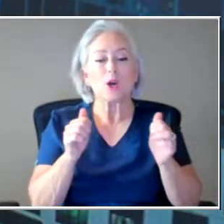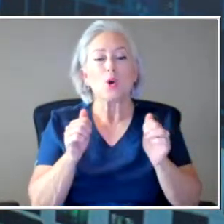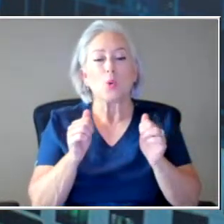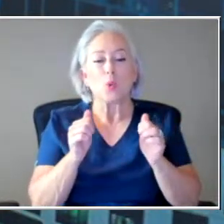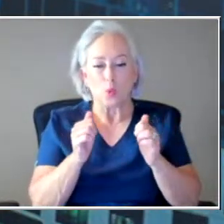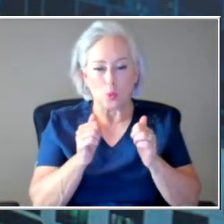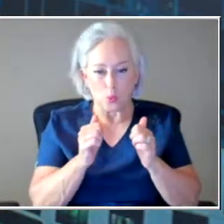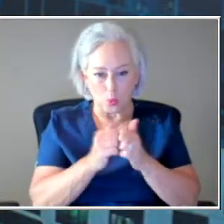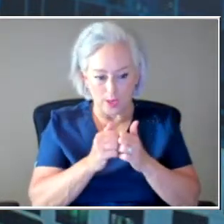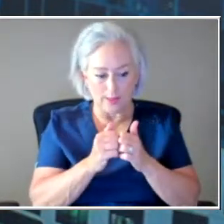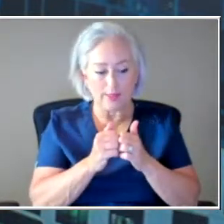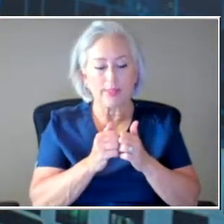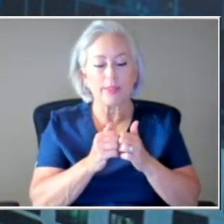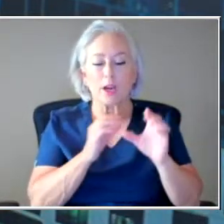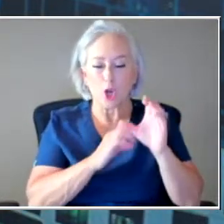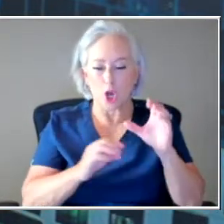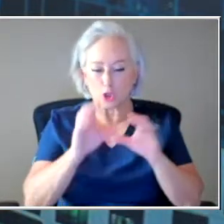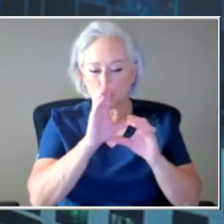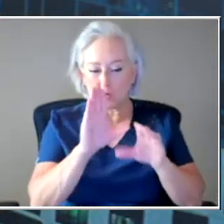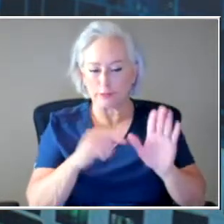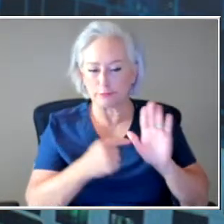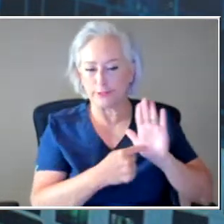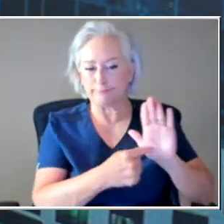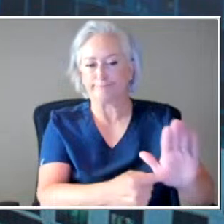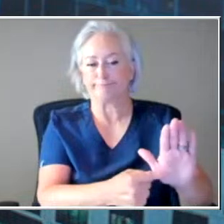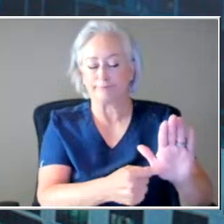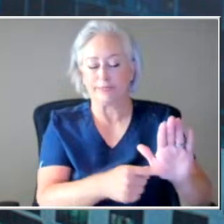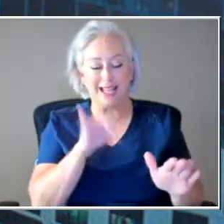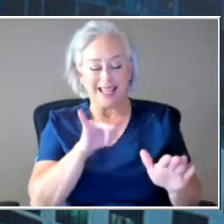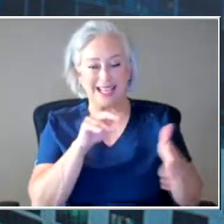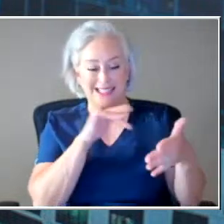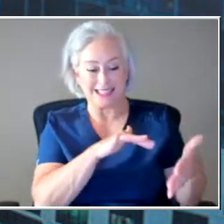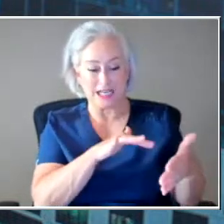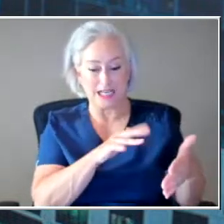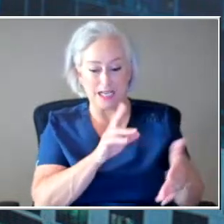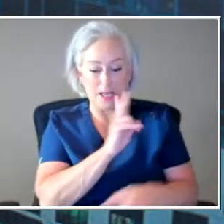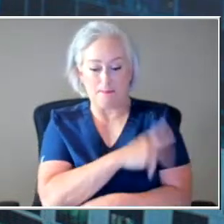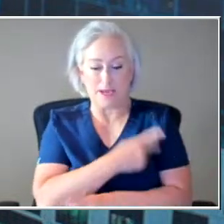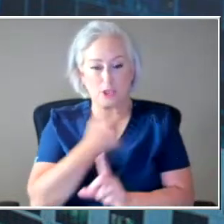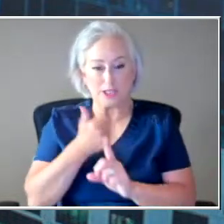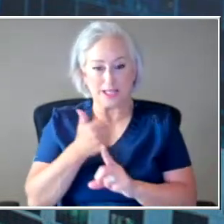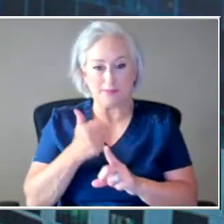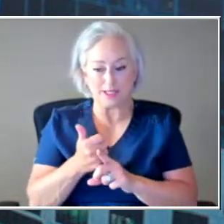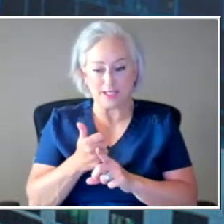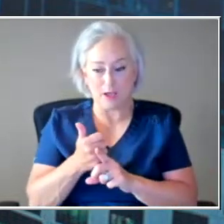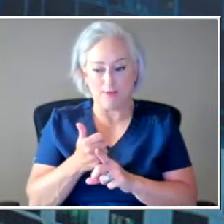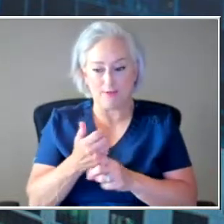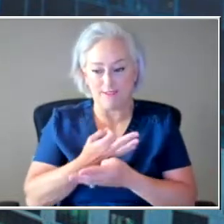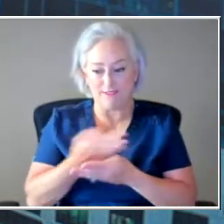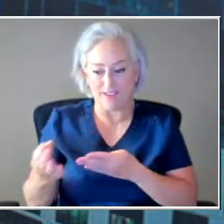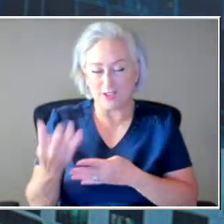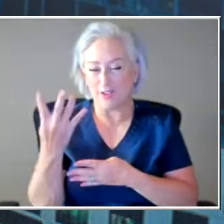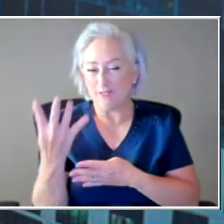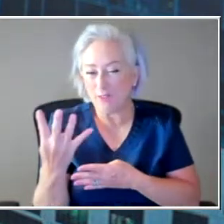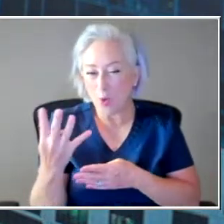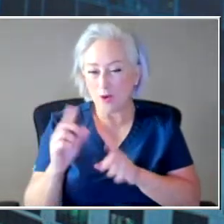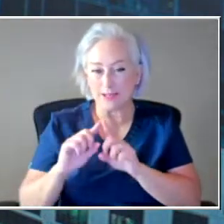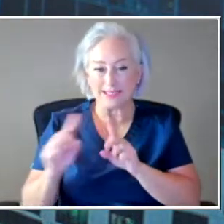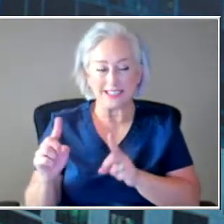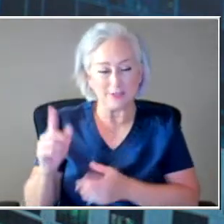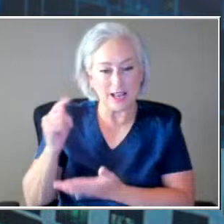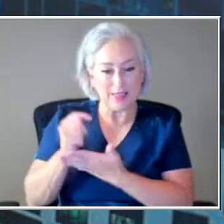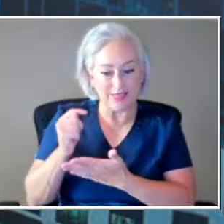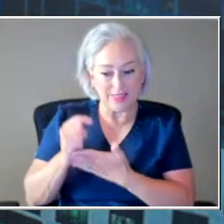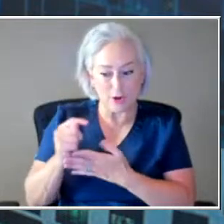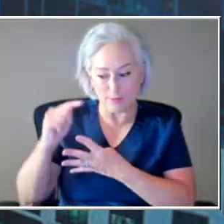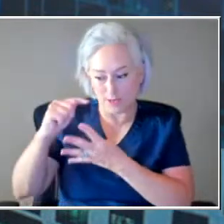we gave, that in that study, patients who had failed 4 lines of prior therapy, all of the standard therapies,